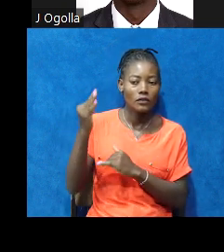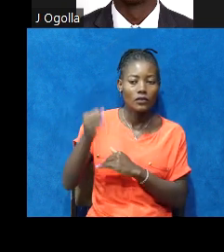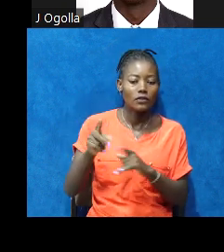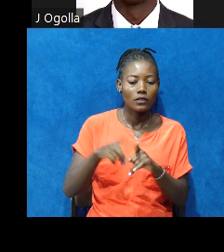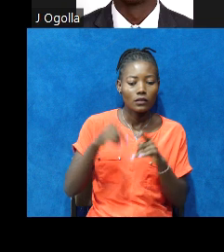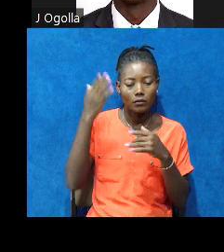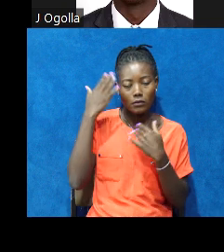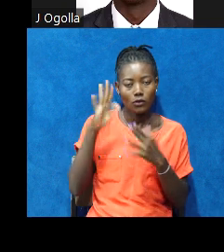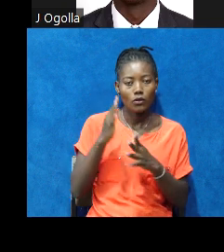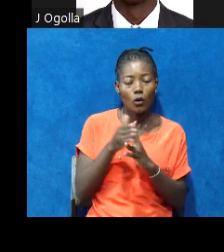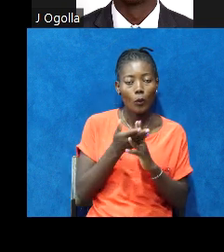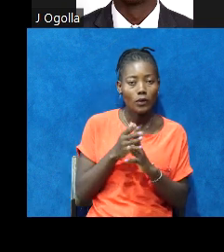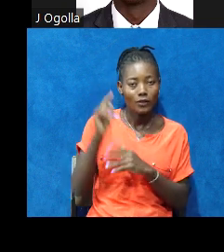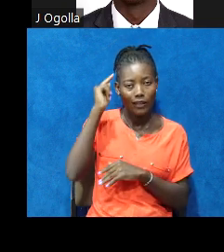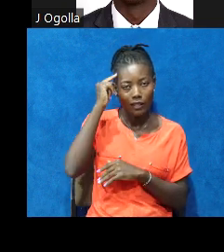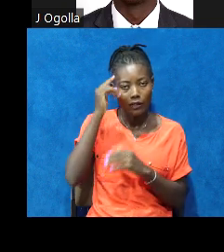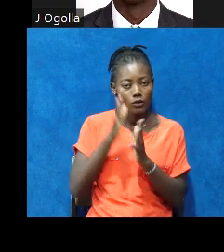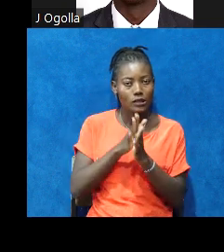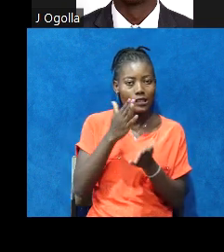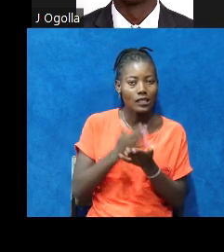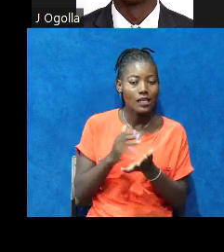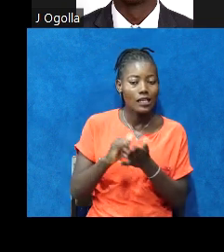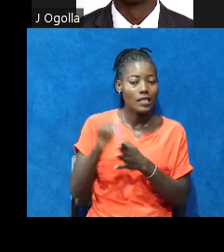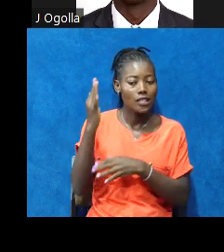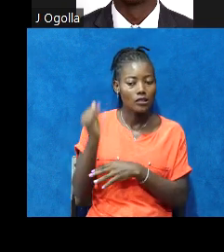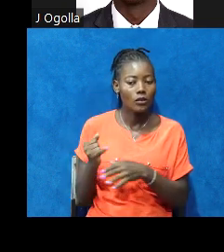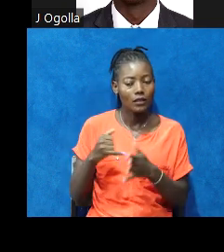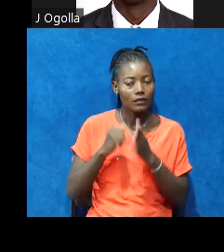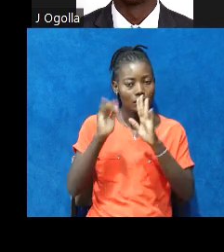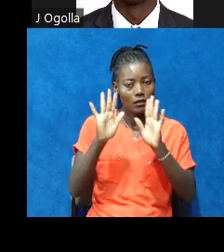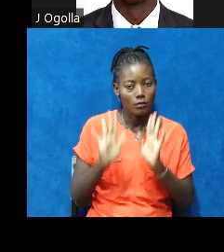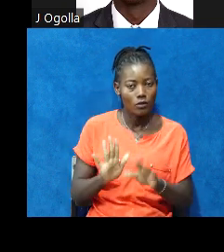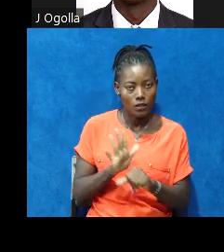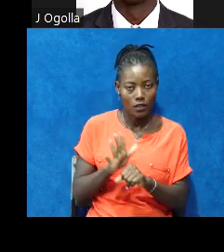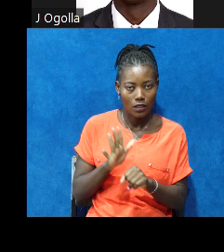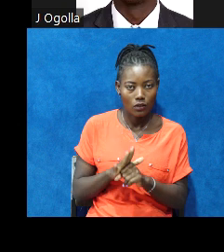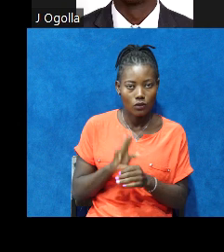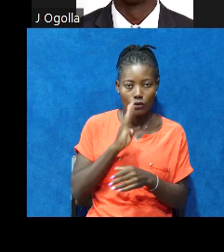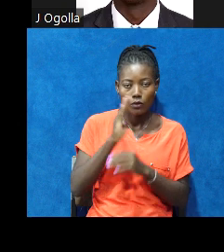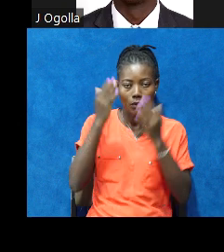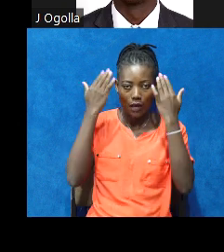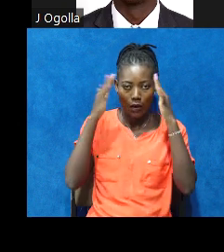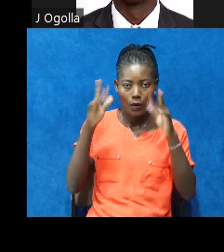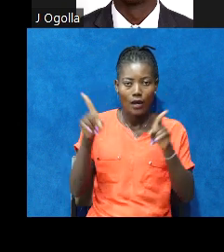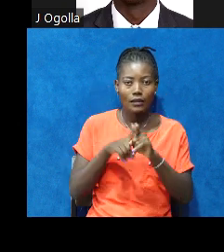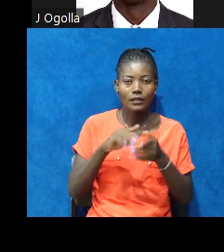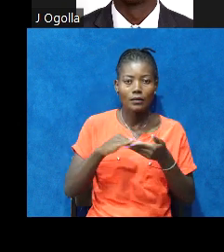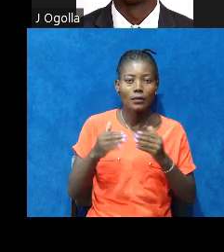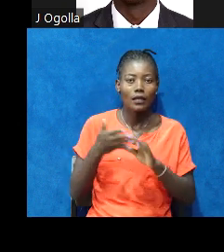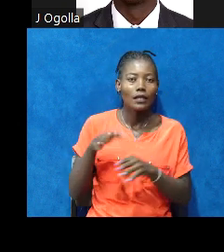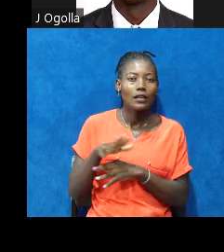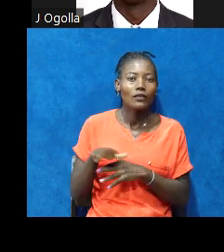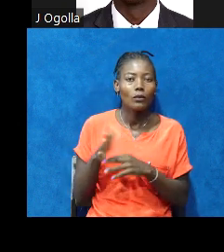between a thought and reality. So that's why it's so important to be very aware and, you know, create